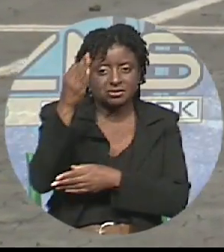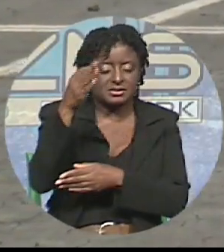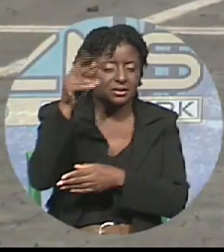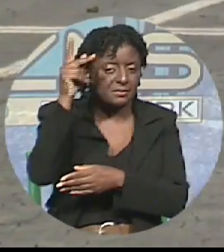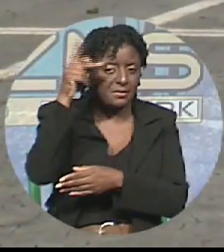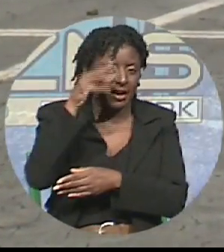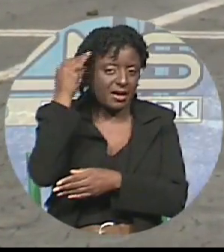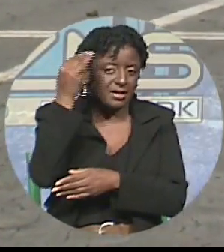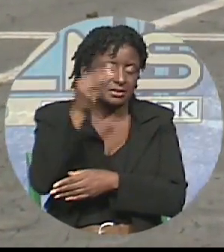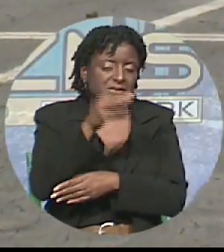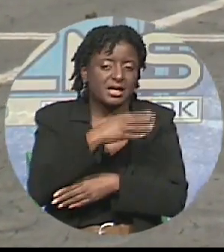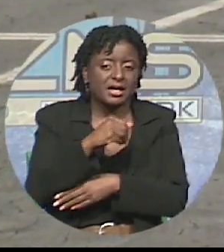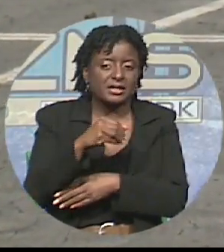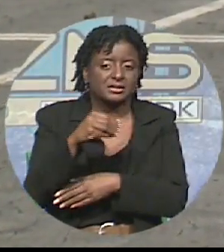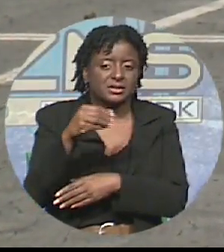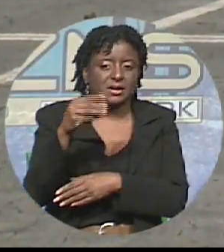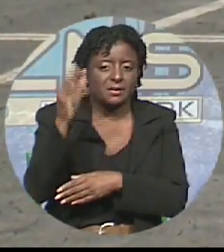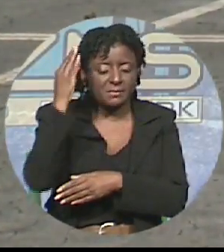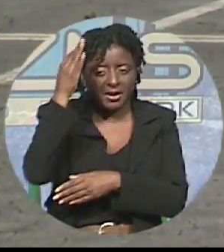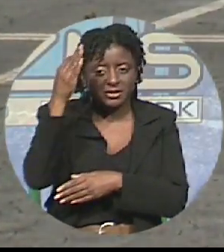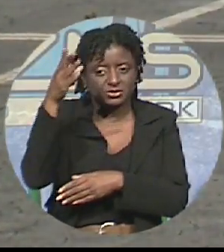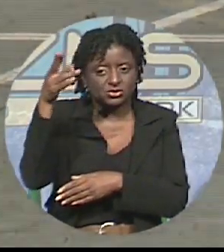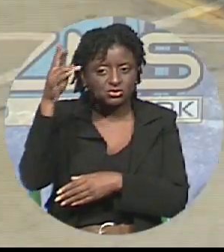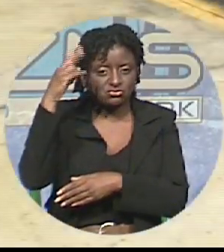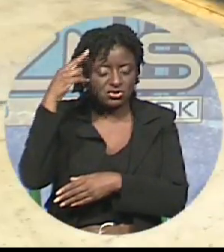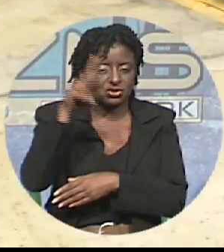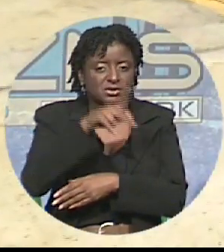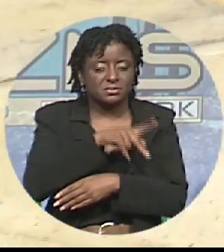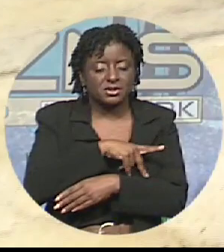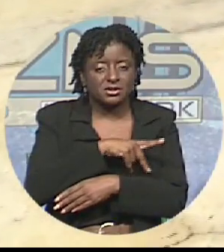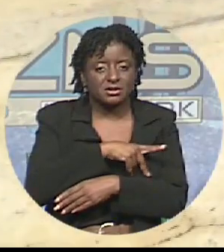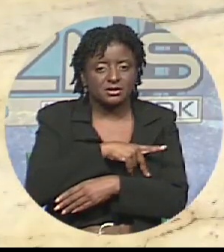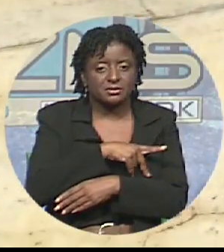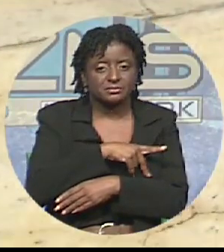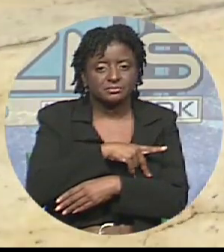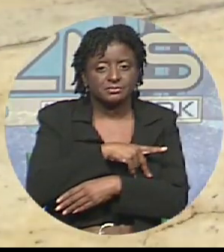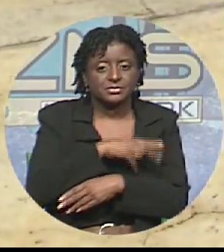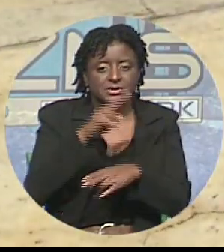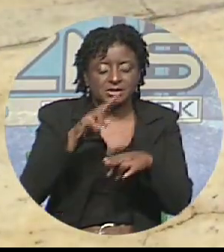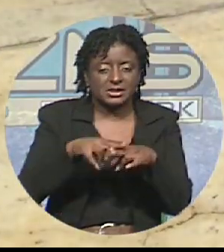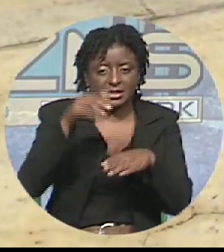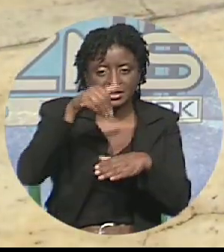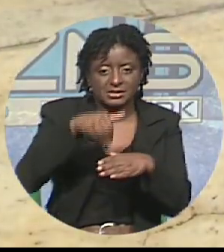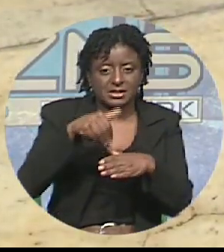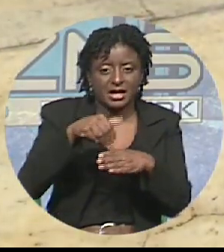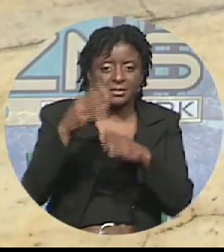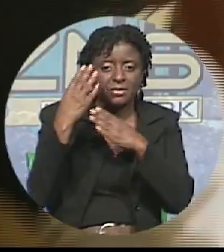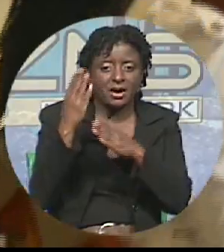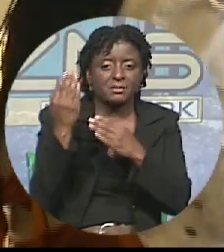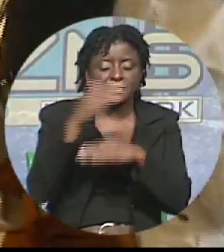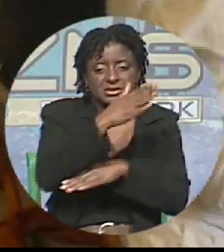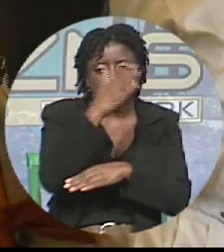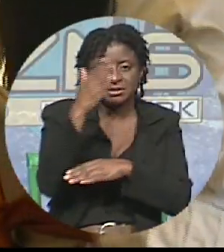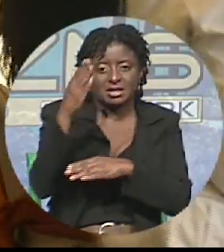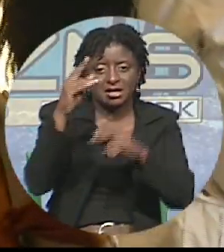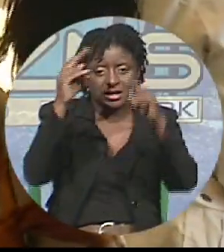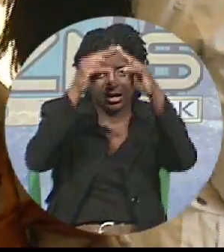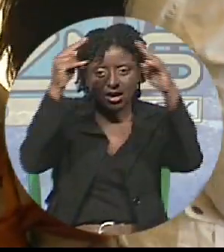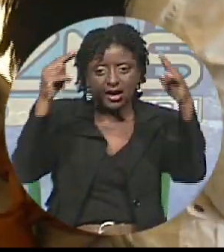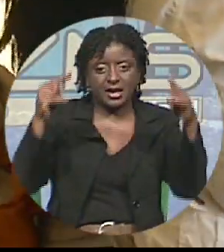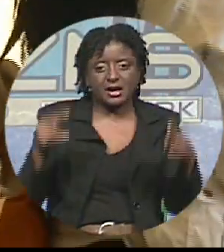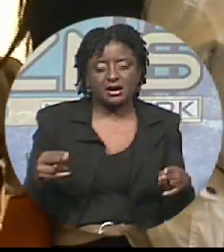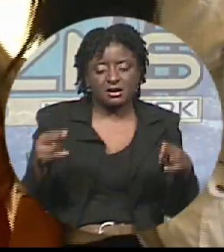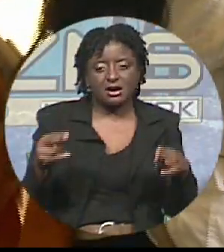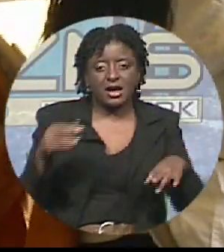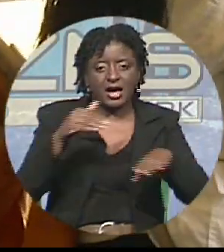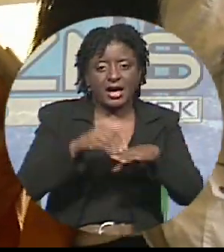Pinder, and Captain Stanley and Farrakhan Cooper. Seated inside Bahamas Air's hangar at the Lyndon Pindling International